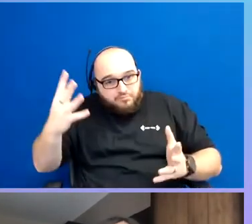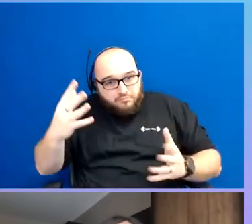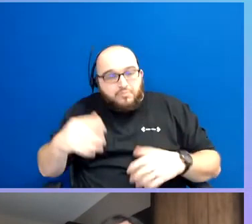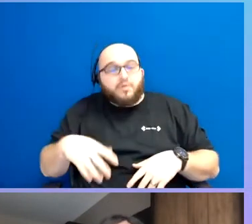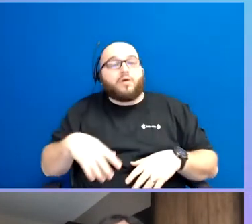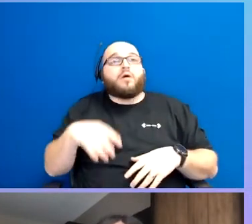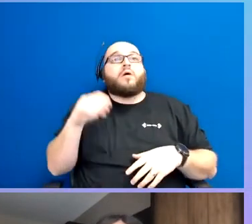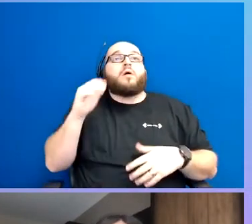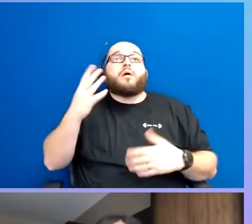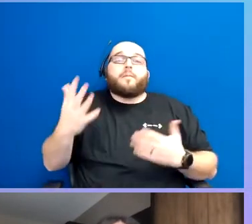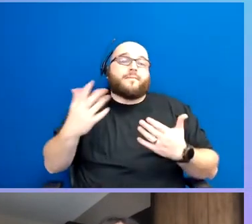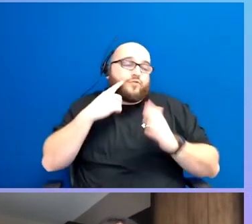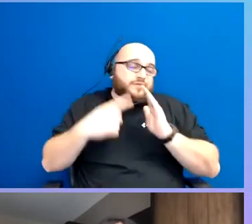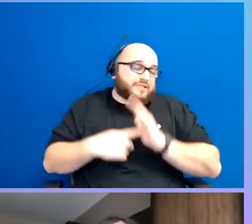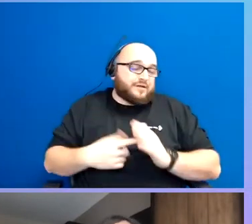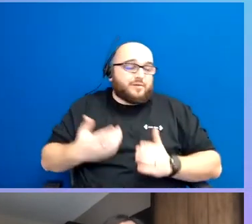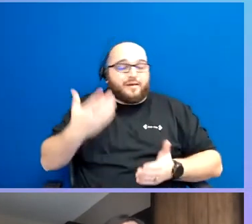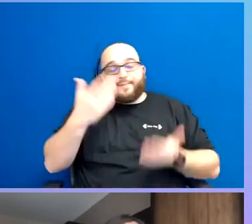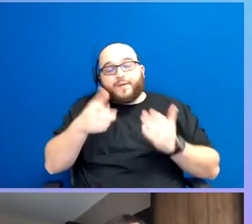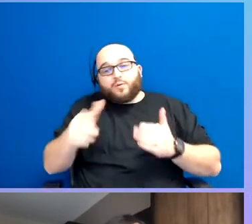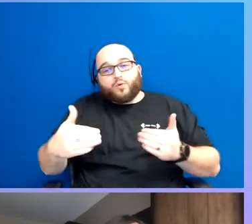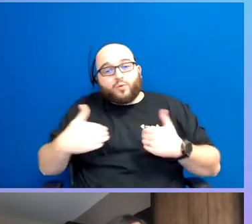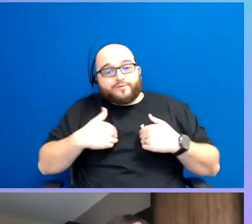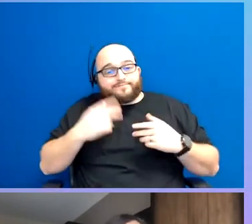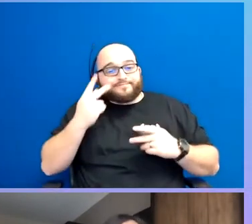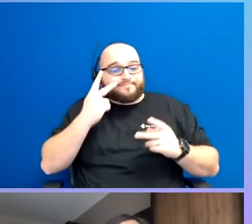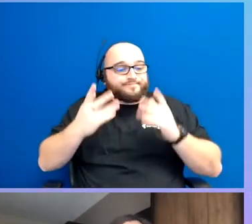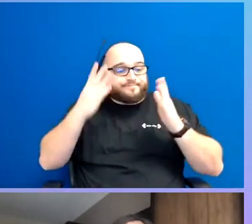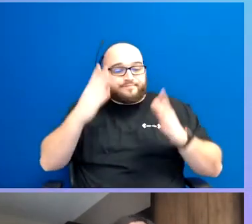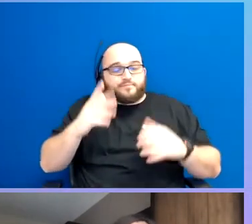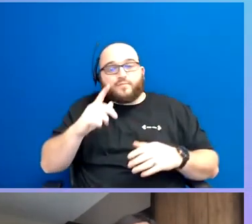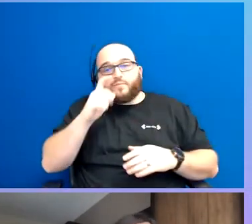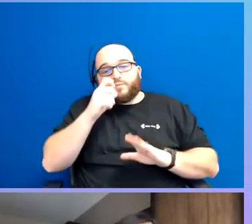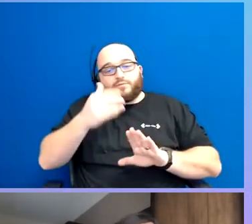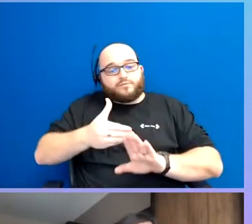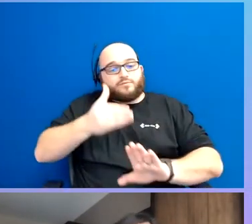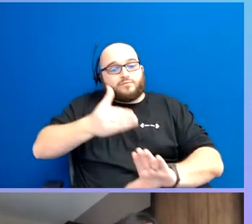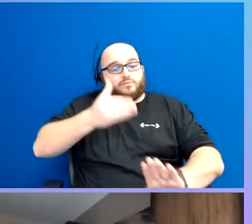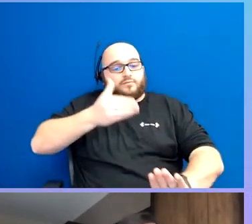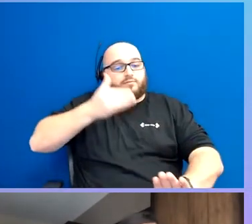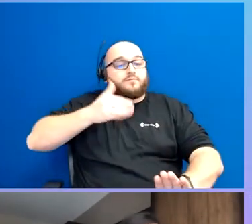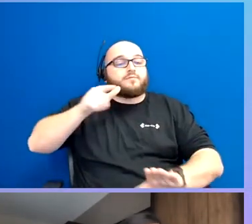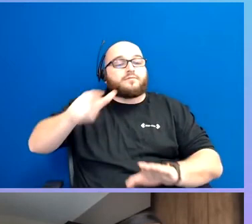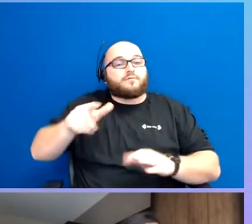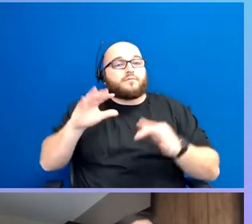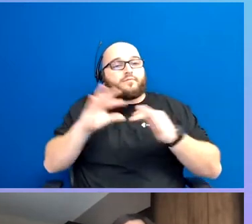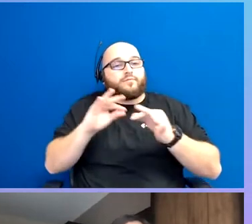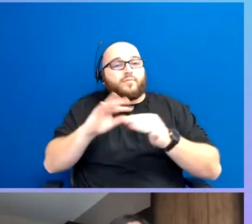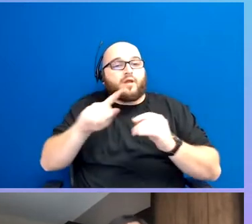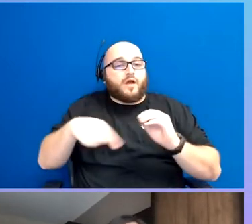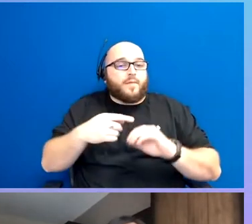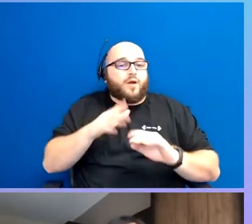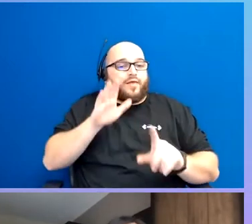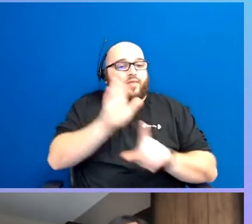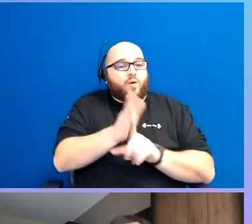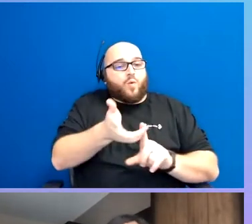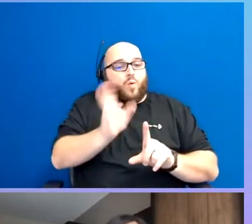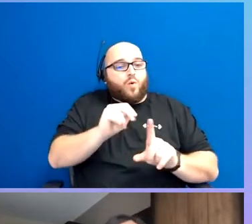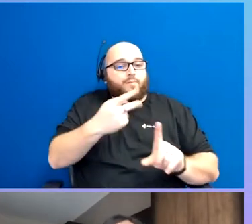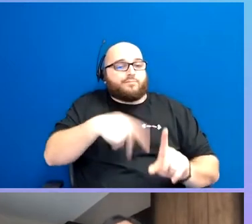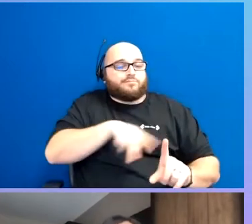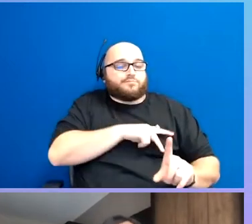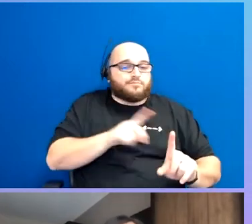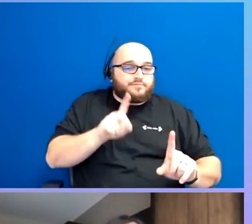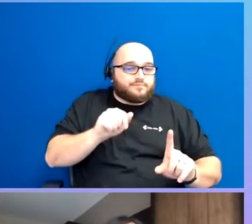you have a guest who has previously spoken about their disability or has